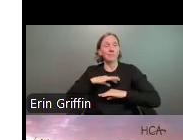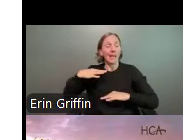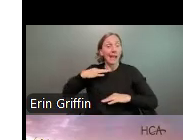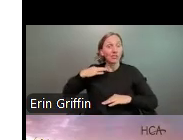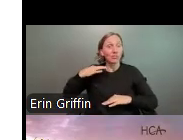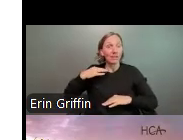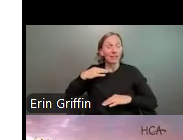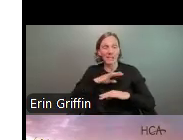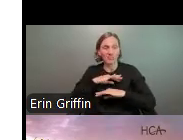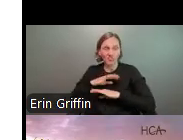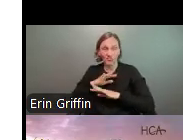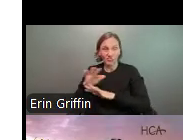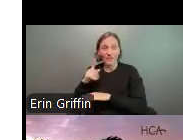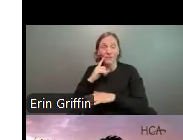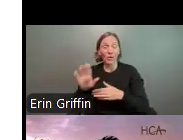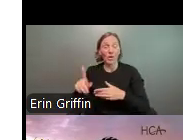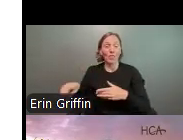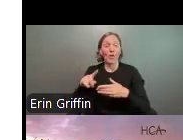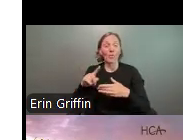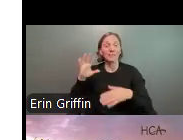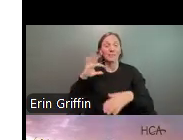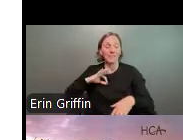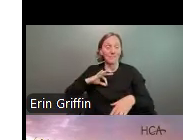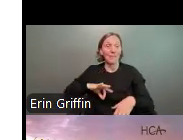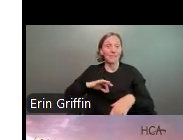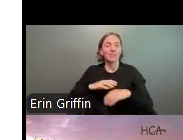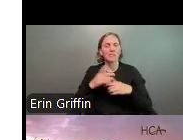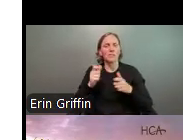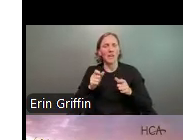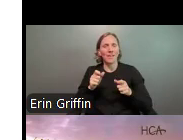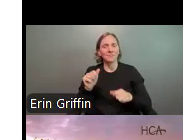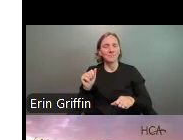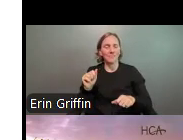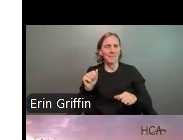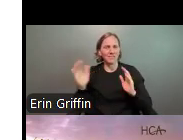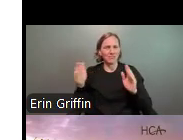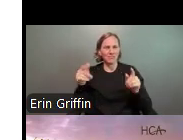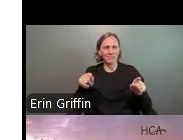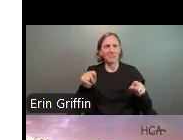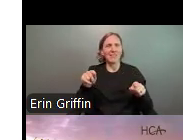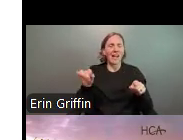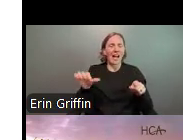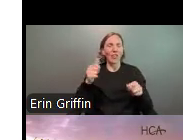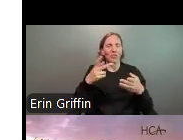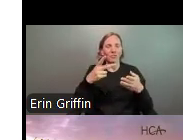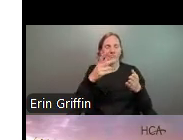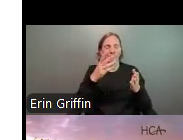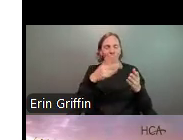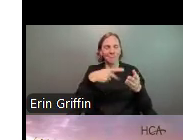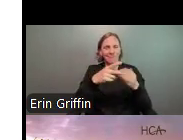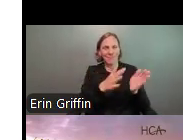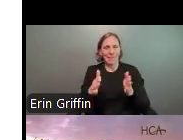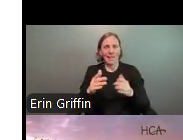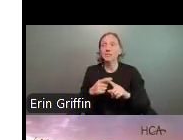those benefits, because we're trying to mirror IMC wherever we can. So the My Health Pays